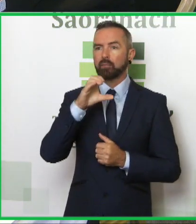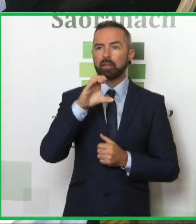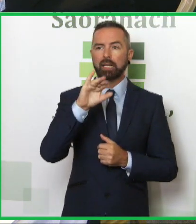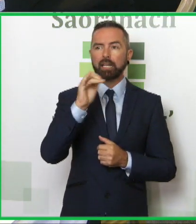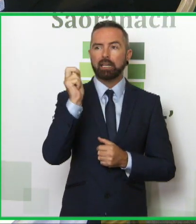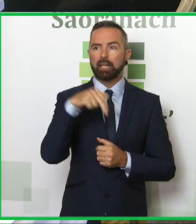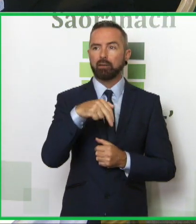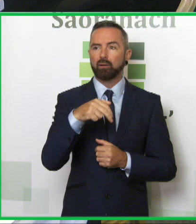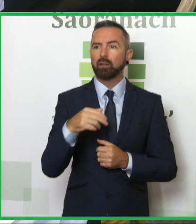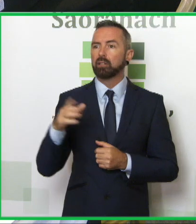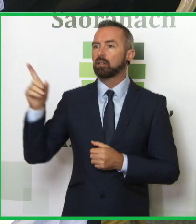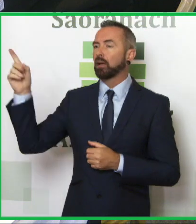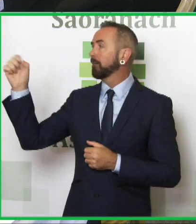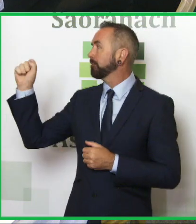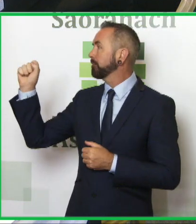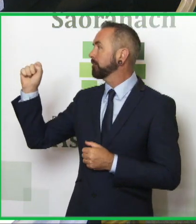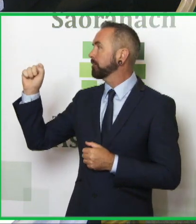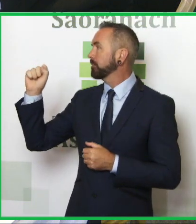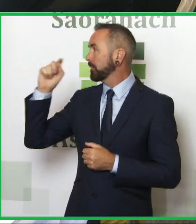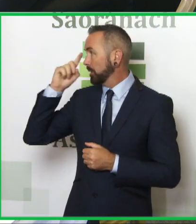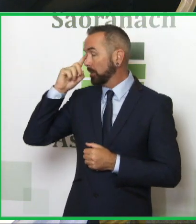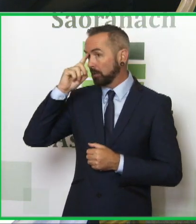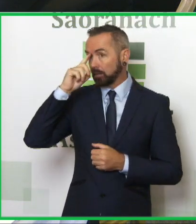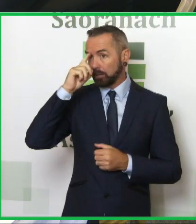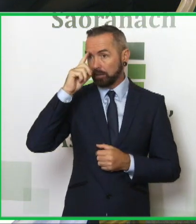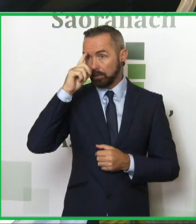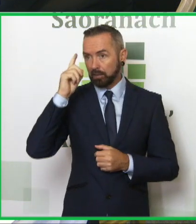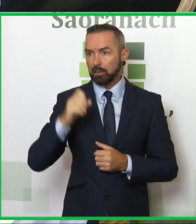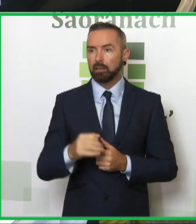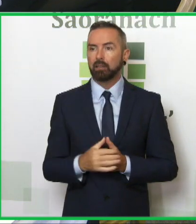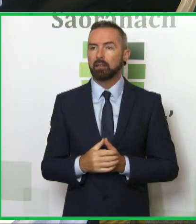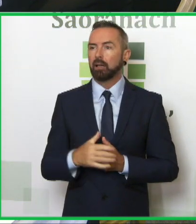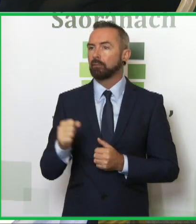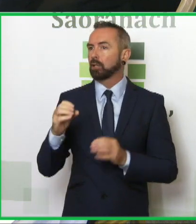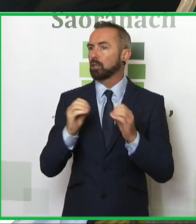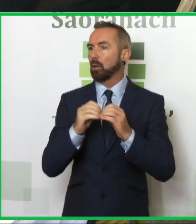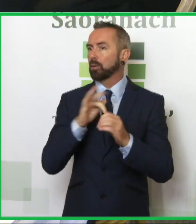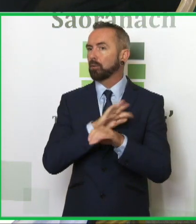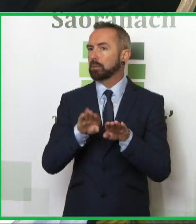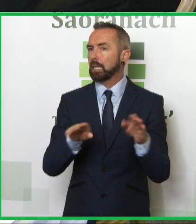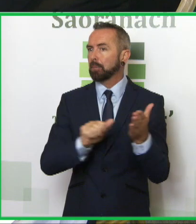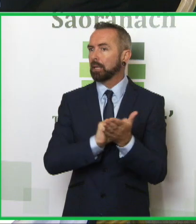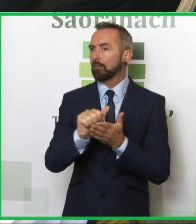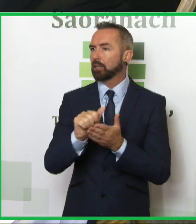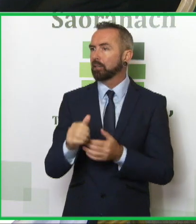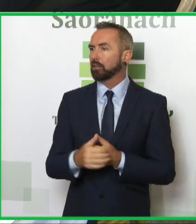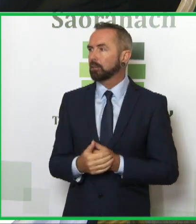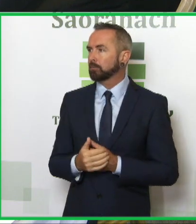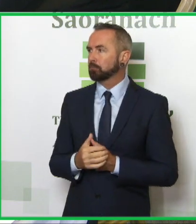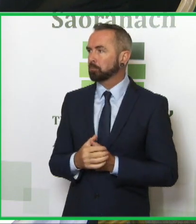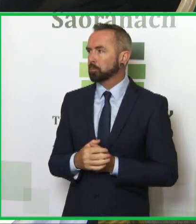the, so. Sorry, there's Noel has a question. Sorry, Noel, I can't see it. Yeah.